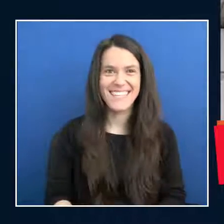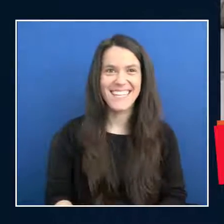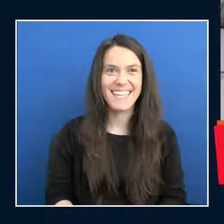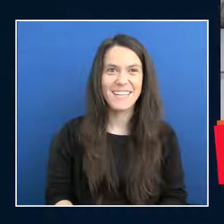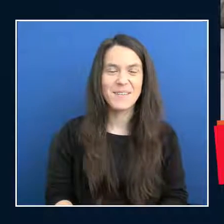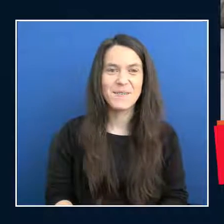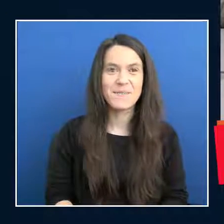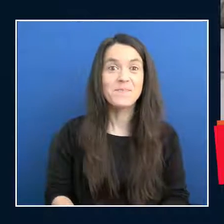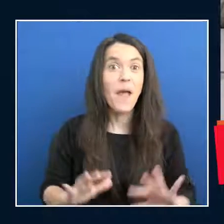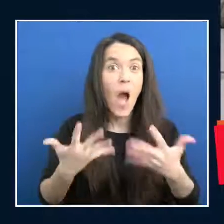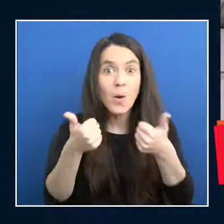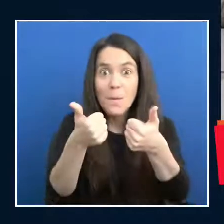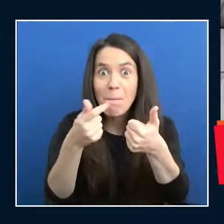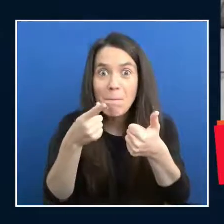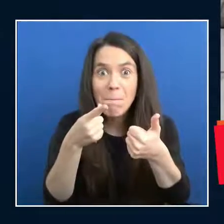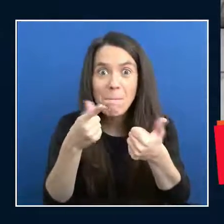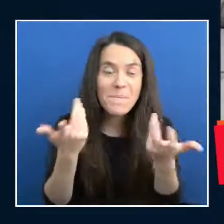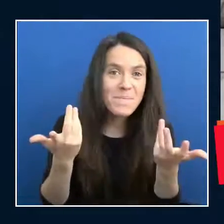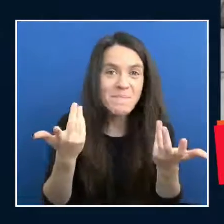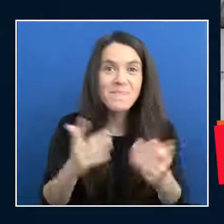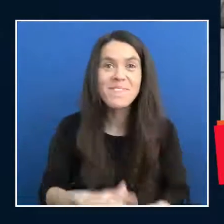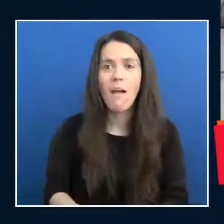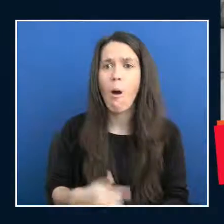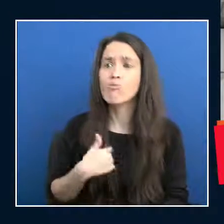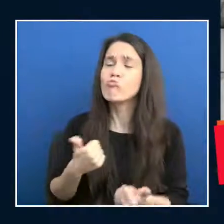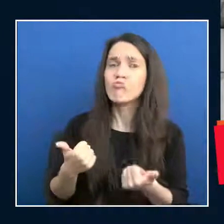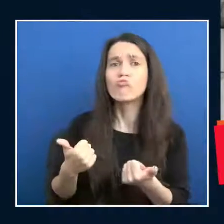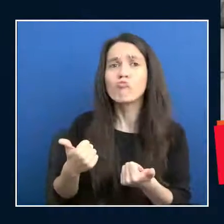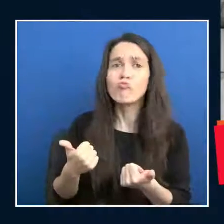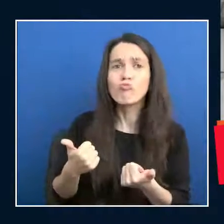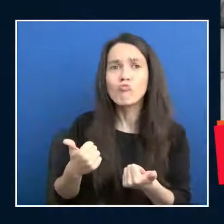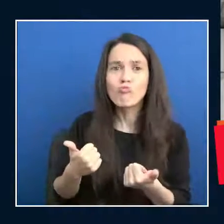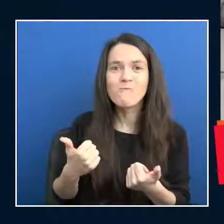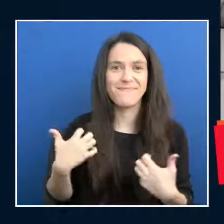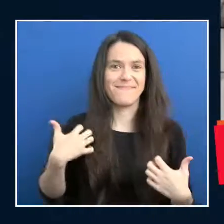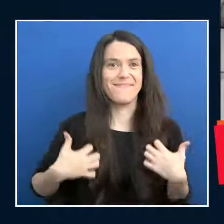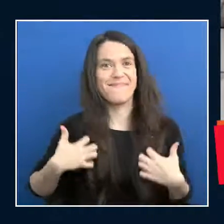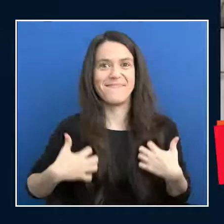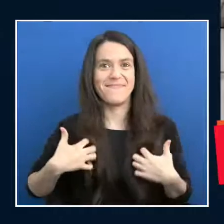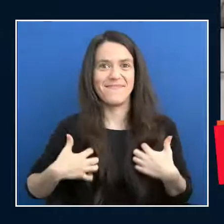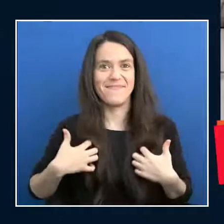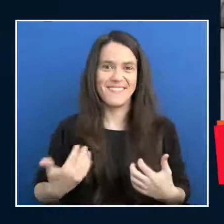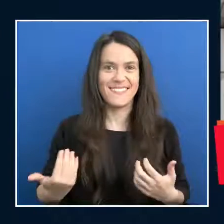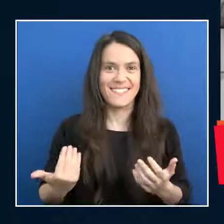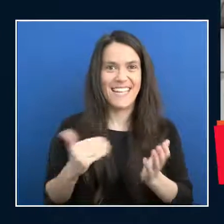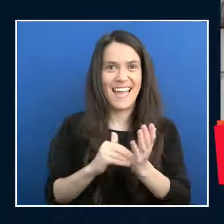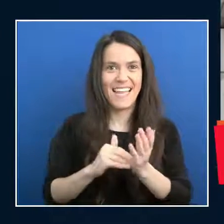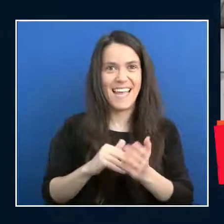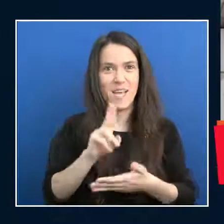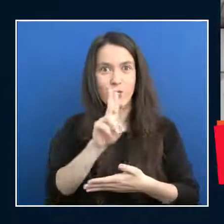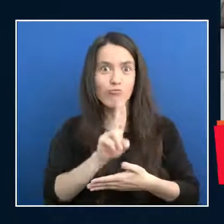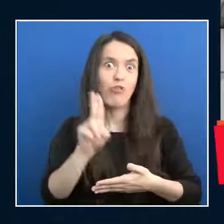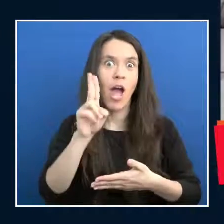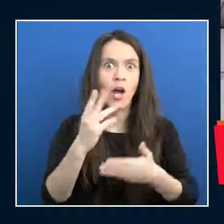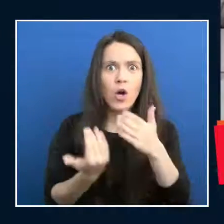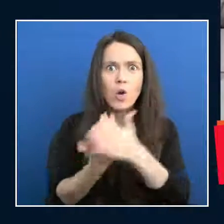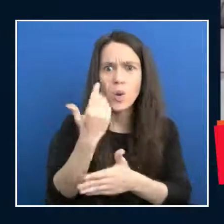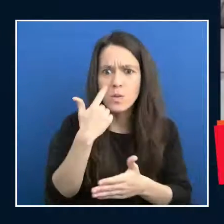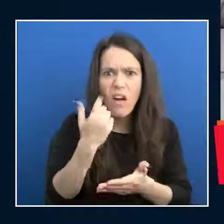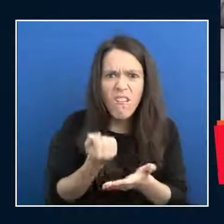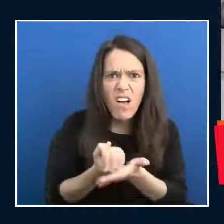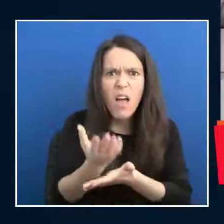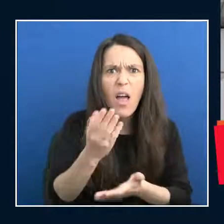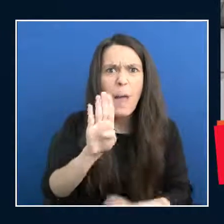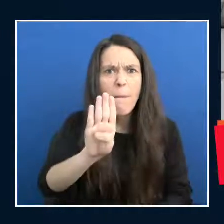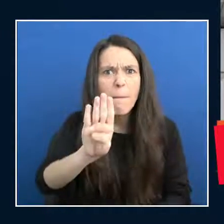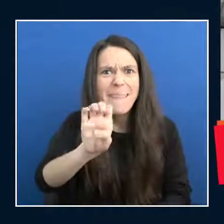How are you doing? Yeah, good. Exciting Umbraco news today with the launch of the beta for .NET Core. So I'm